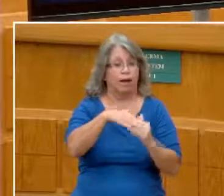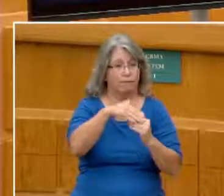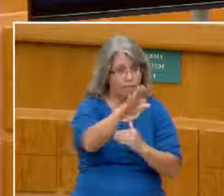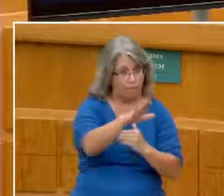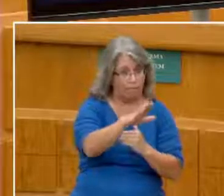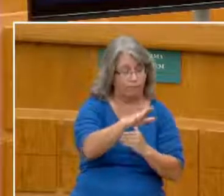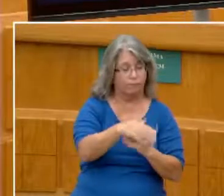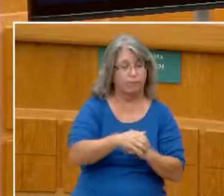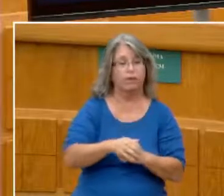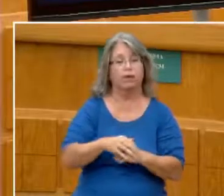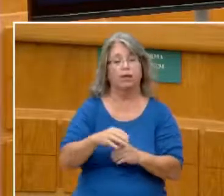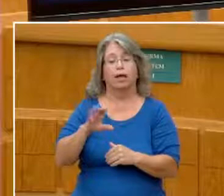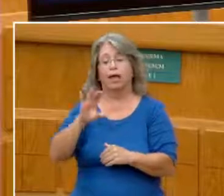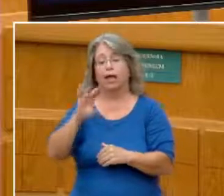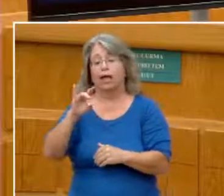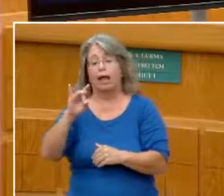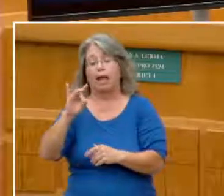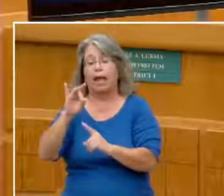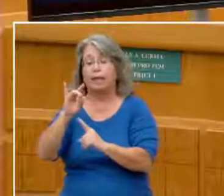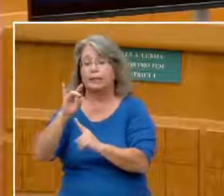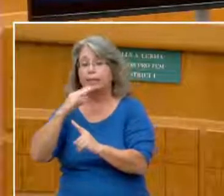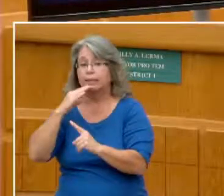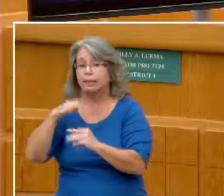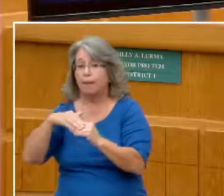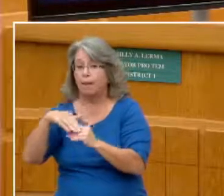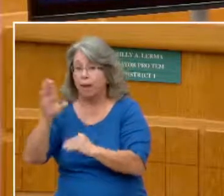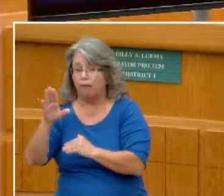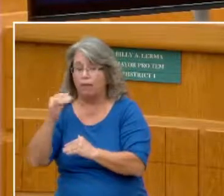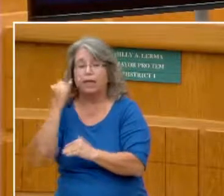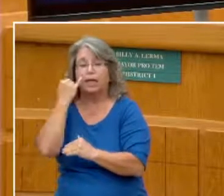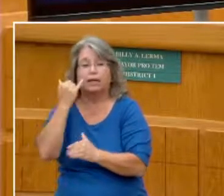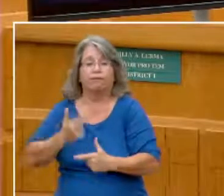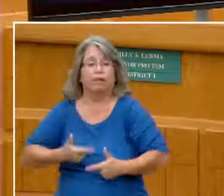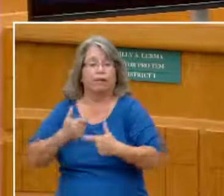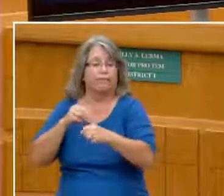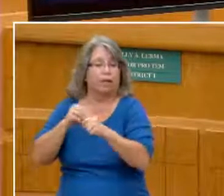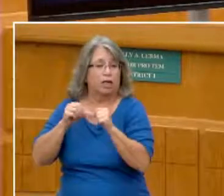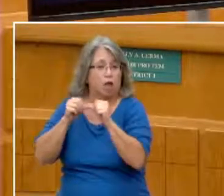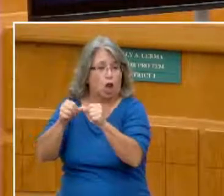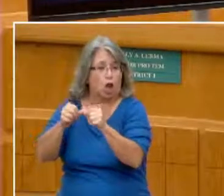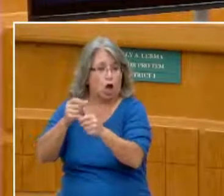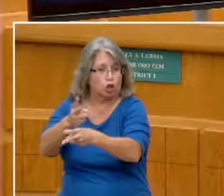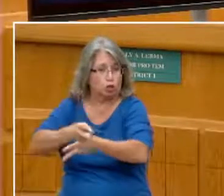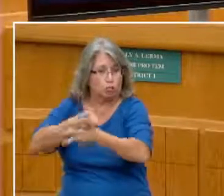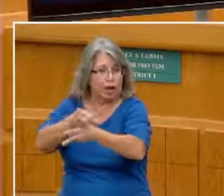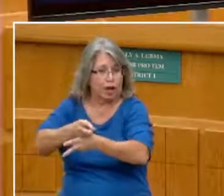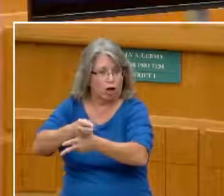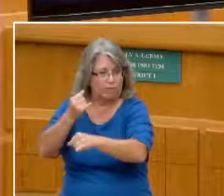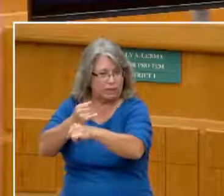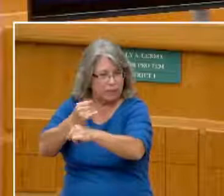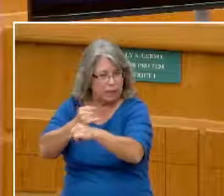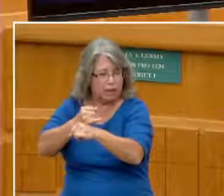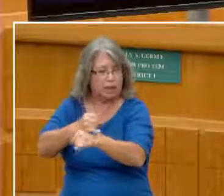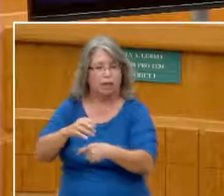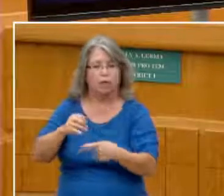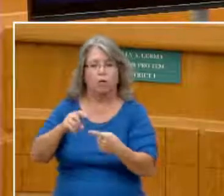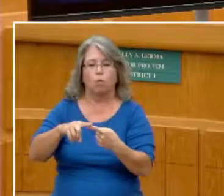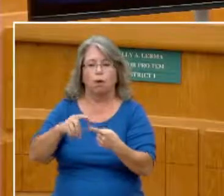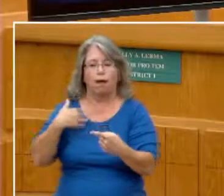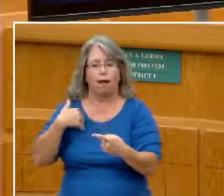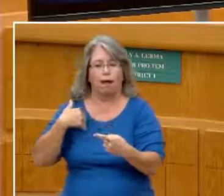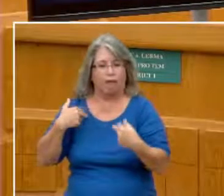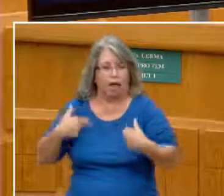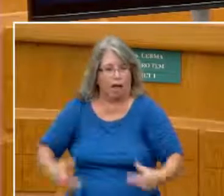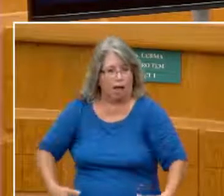people 18 years and older who live in a long-term care facility, or if they have underlying health conditions, or are